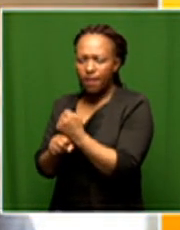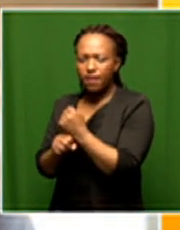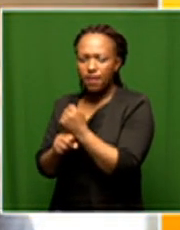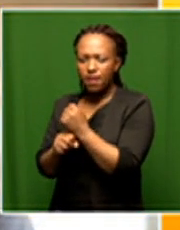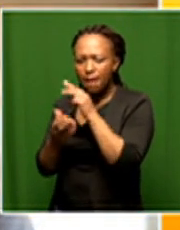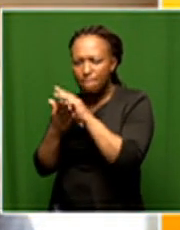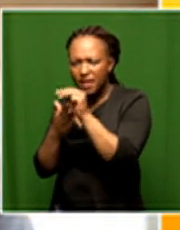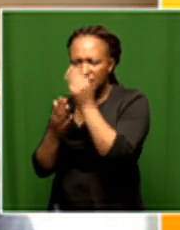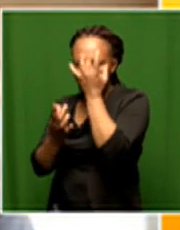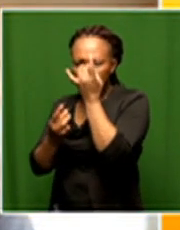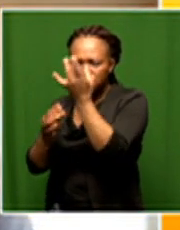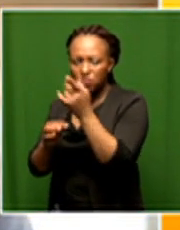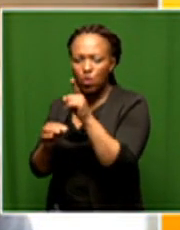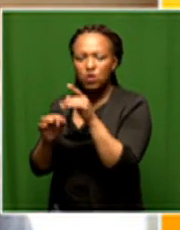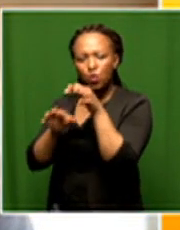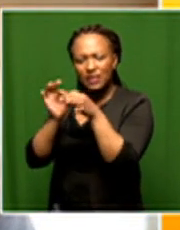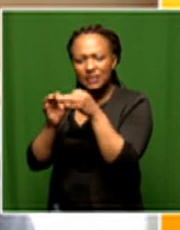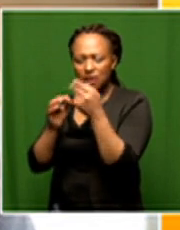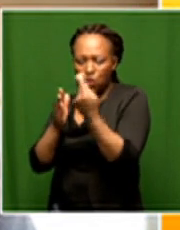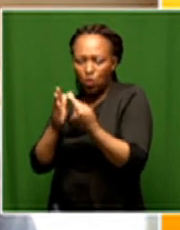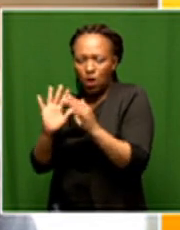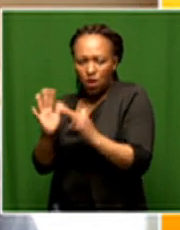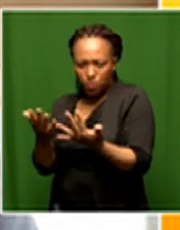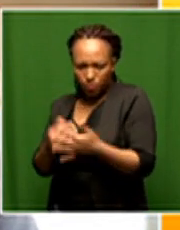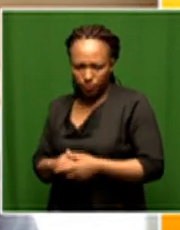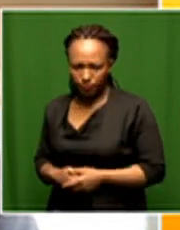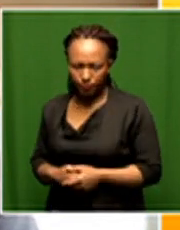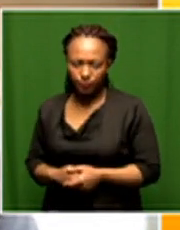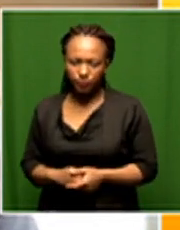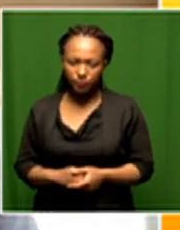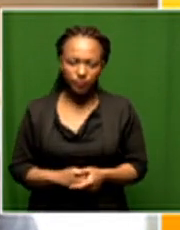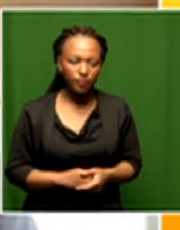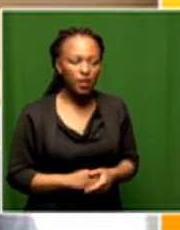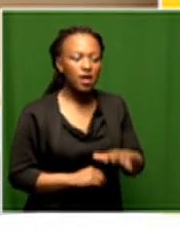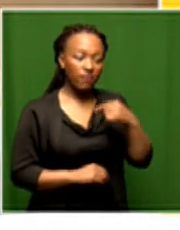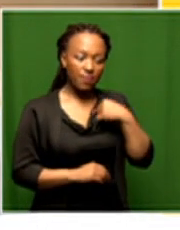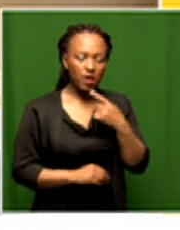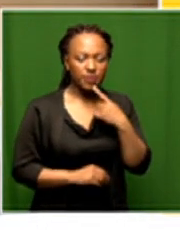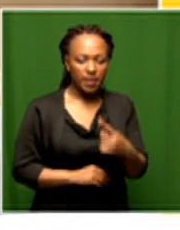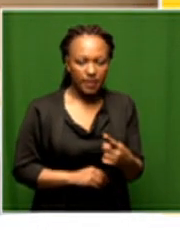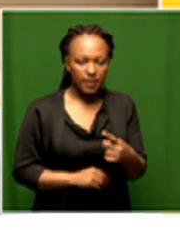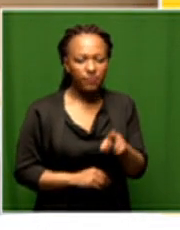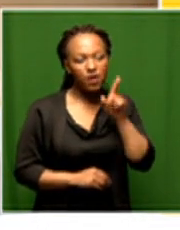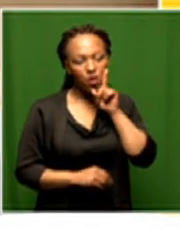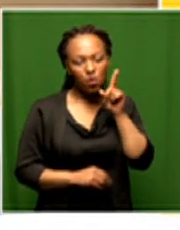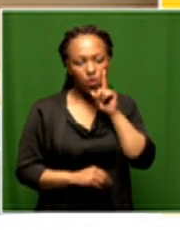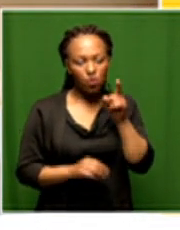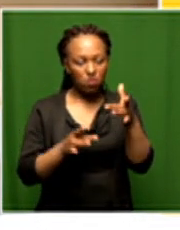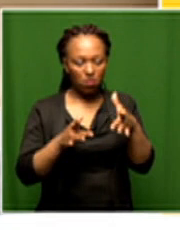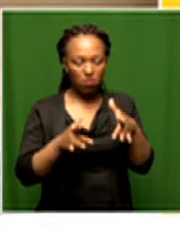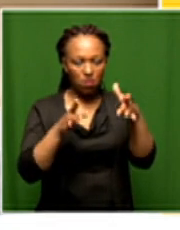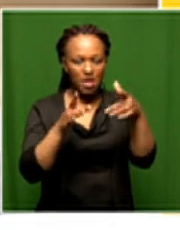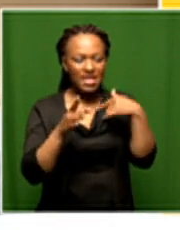describe your aesthetic? I'd say it's more of a, it's like, for example, if I look at Jared Sokotan, I mean, this